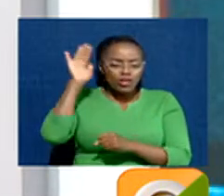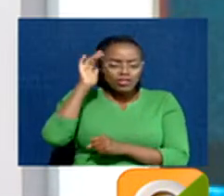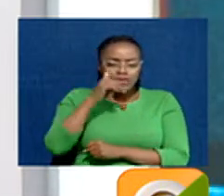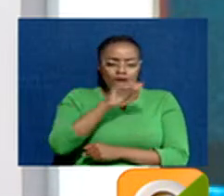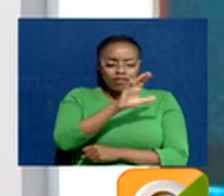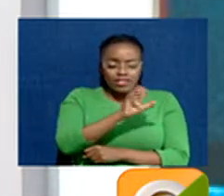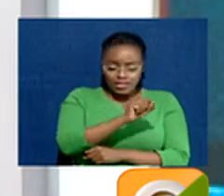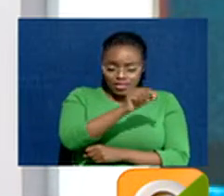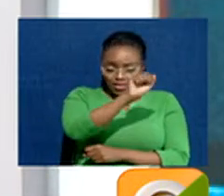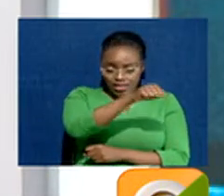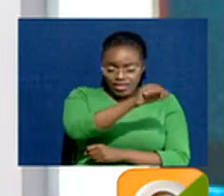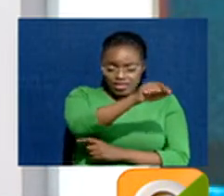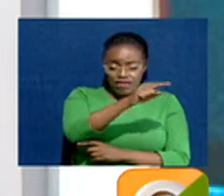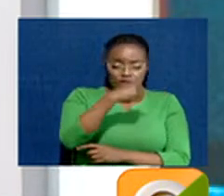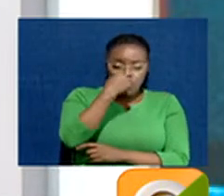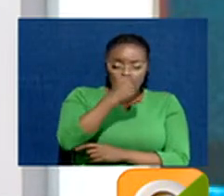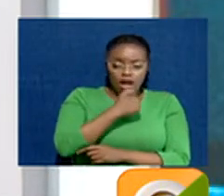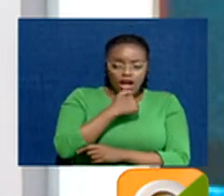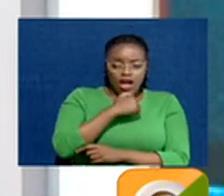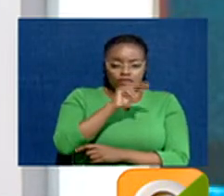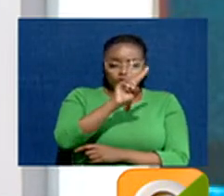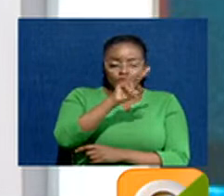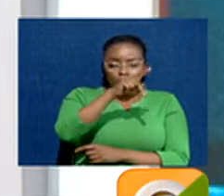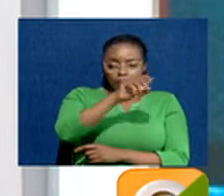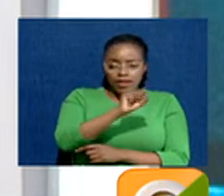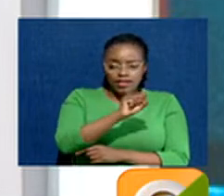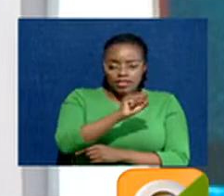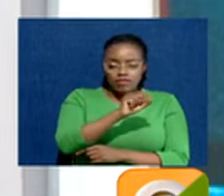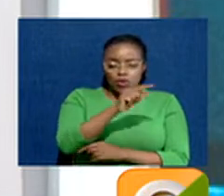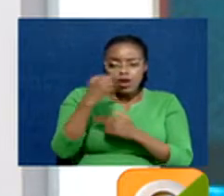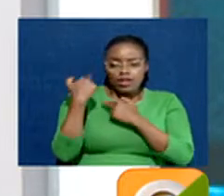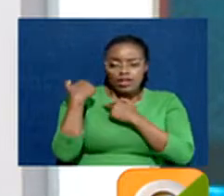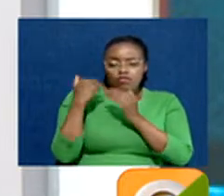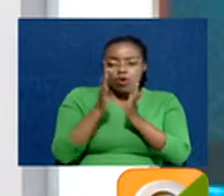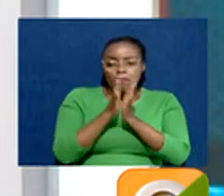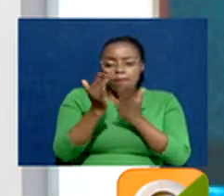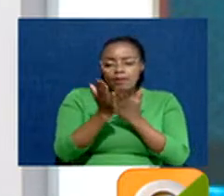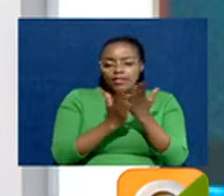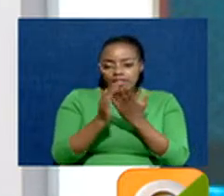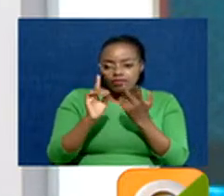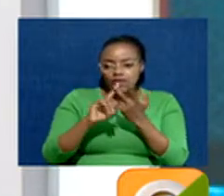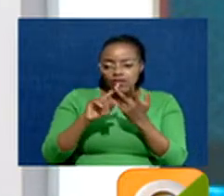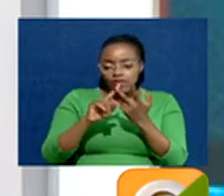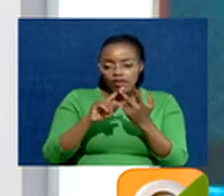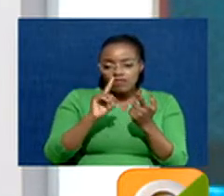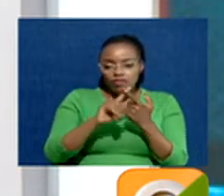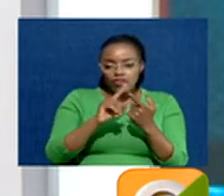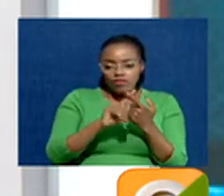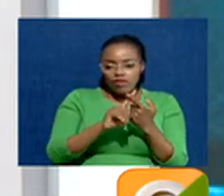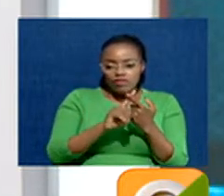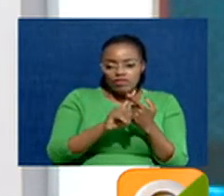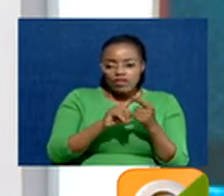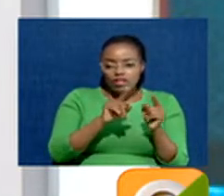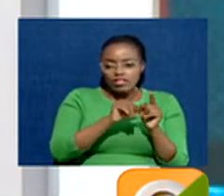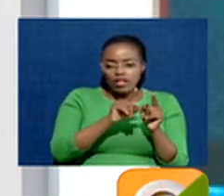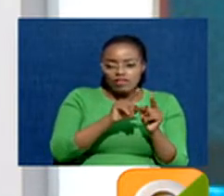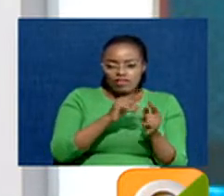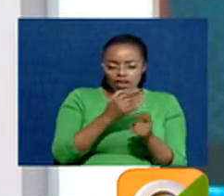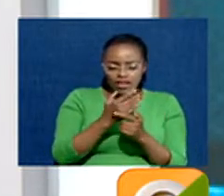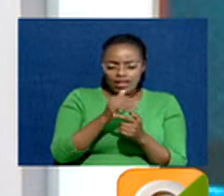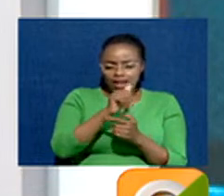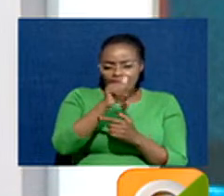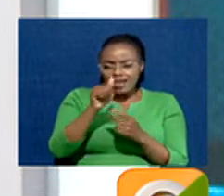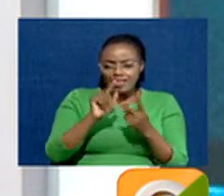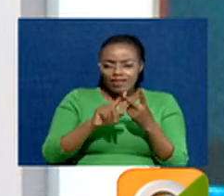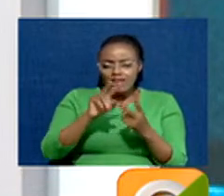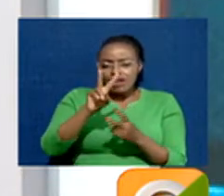a cabinet secretary who has two principal secretaries. One is responsible for public service, and that is one Amos Gadesha. But you also